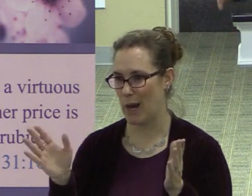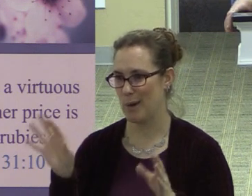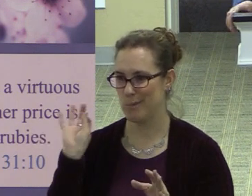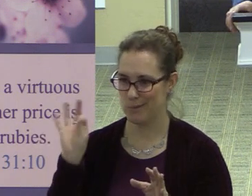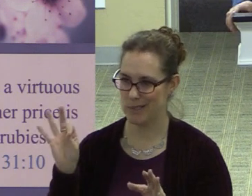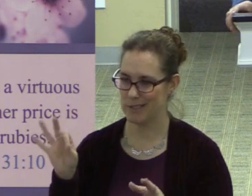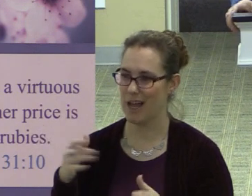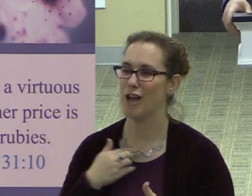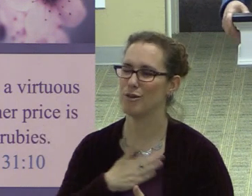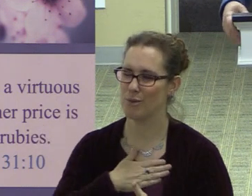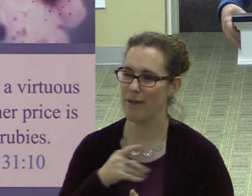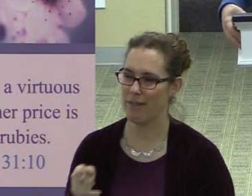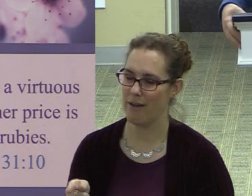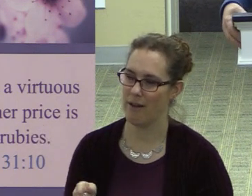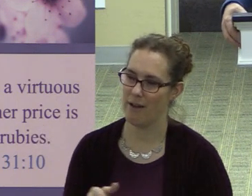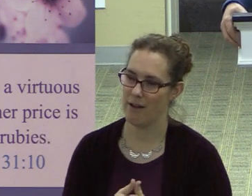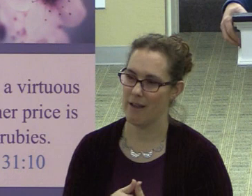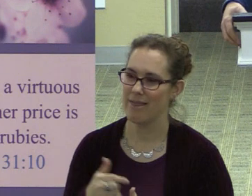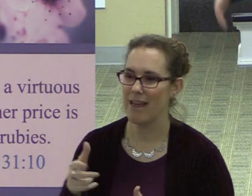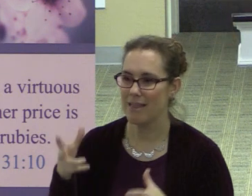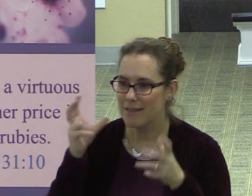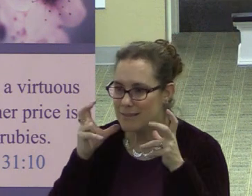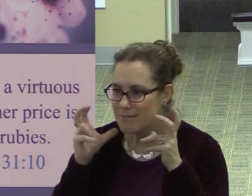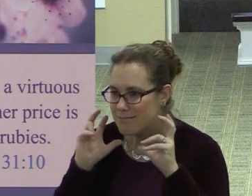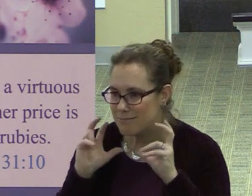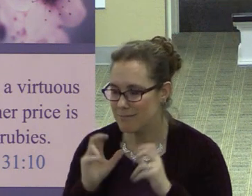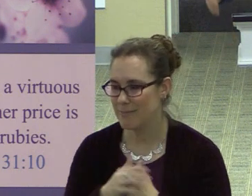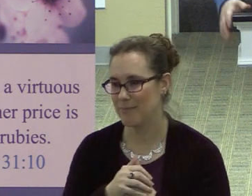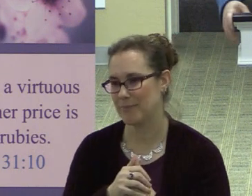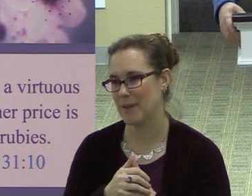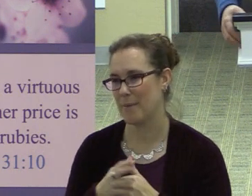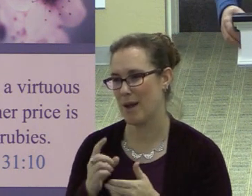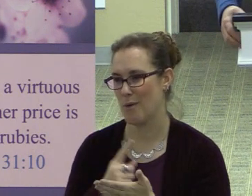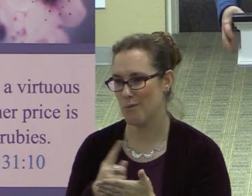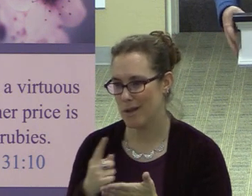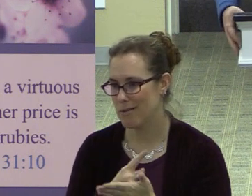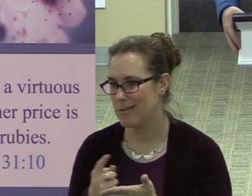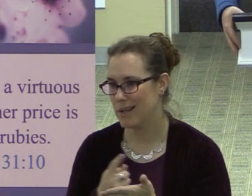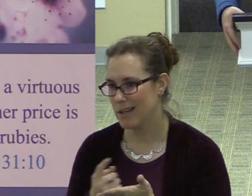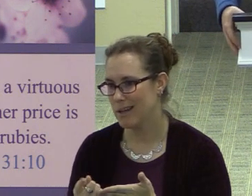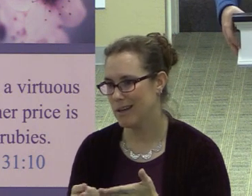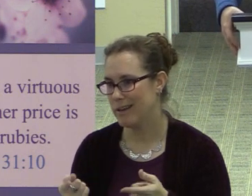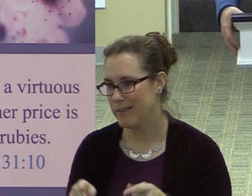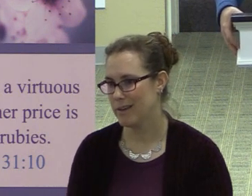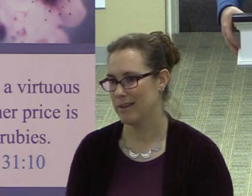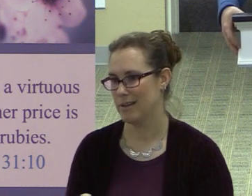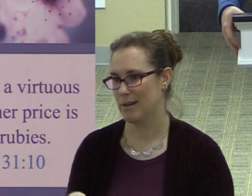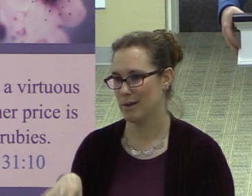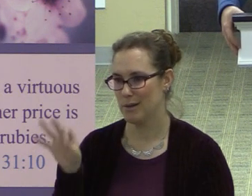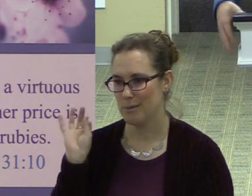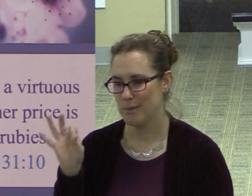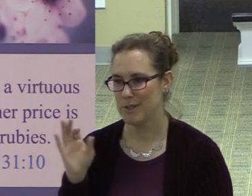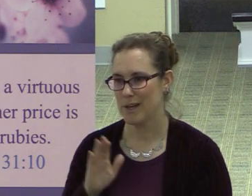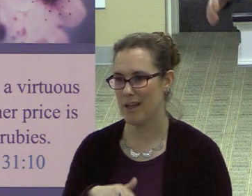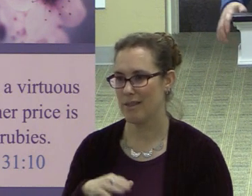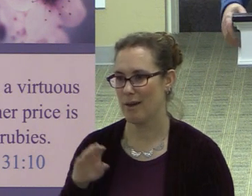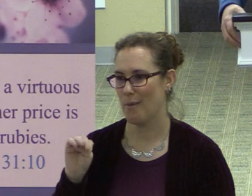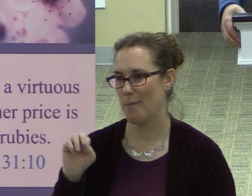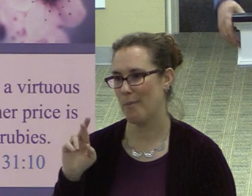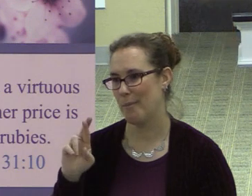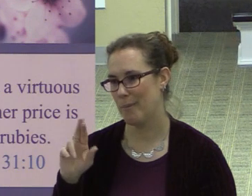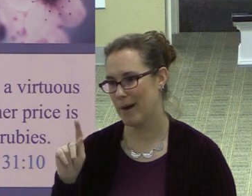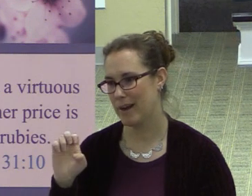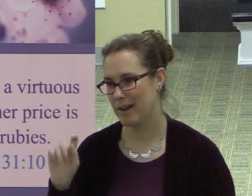listen. And it was just about a weekly event would be preaching at the markets there. Nothing like in the